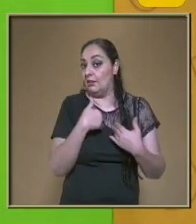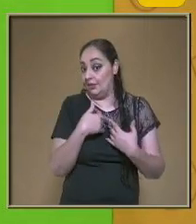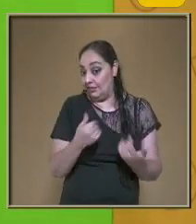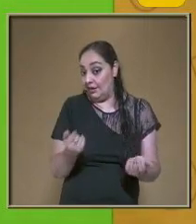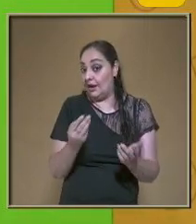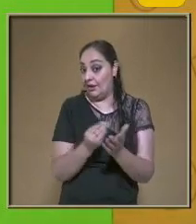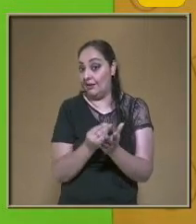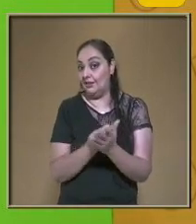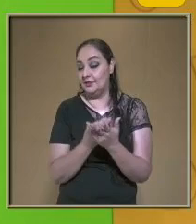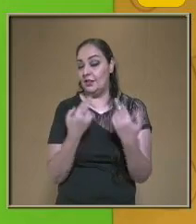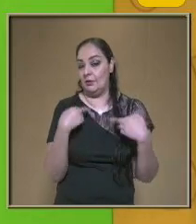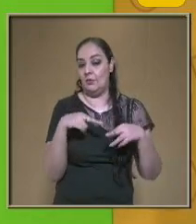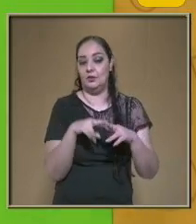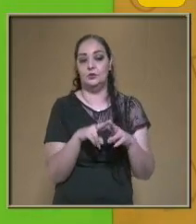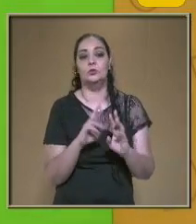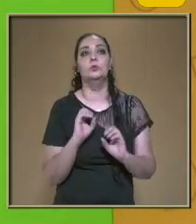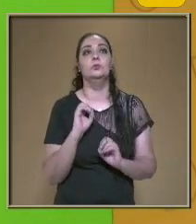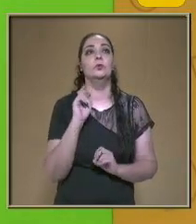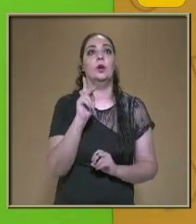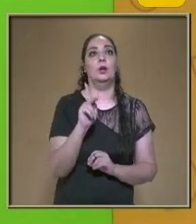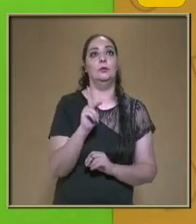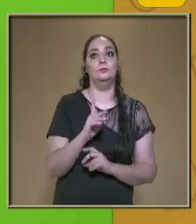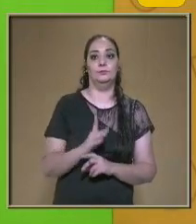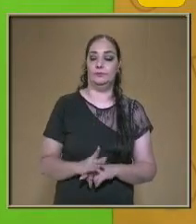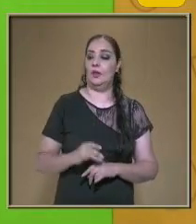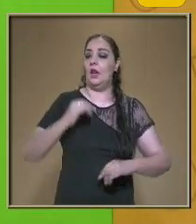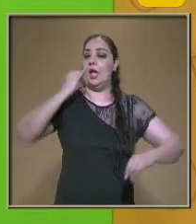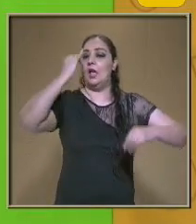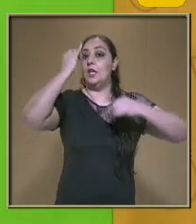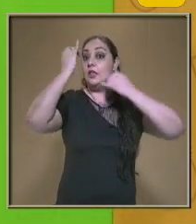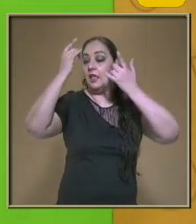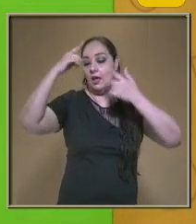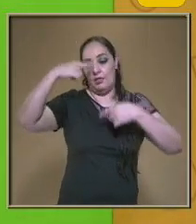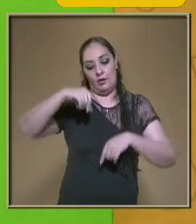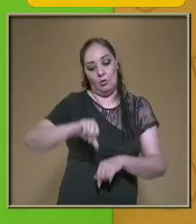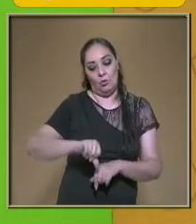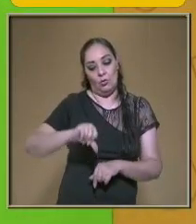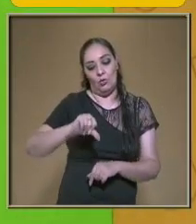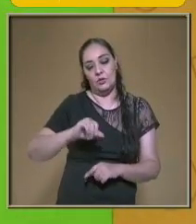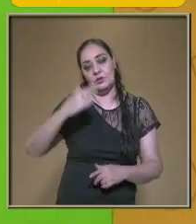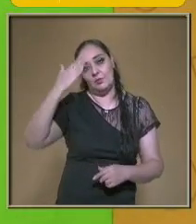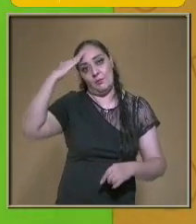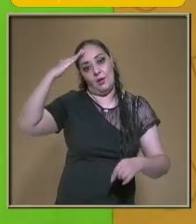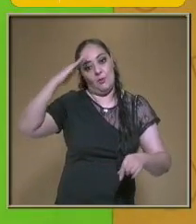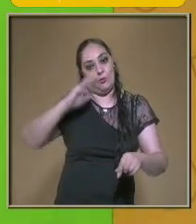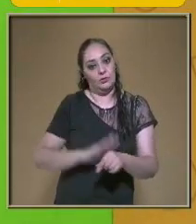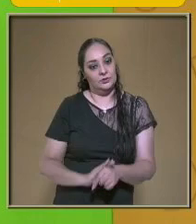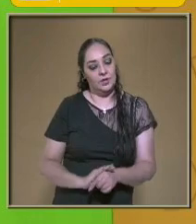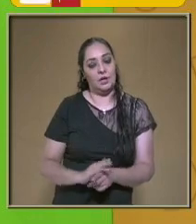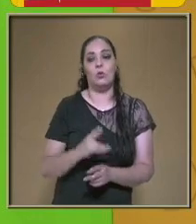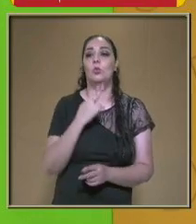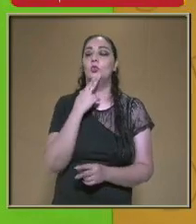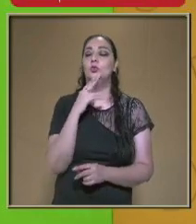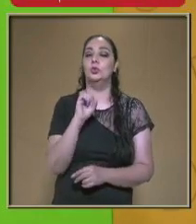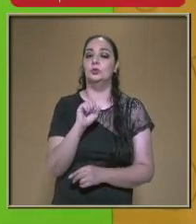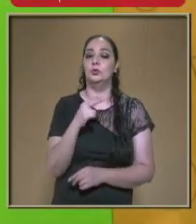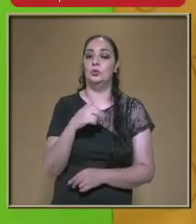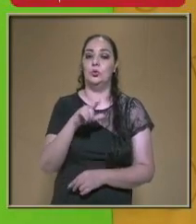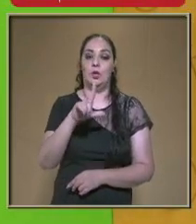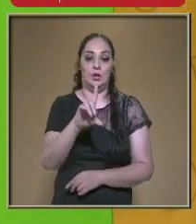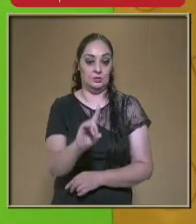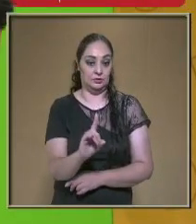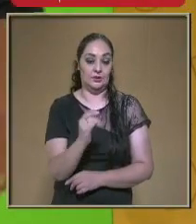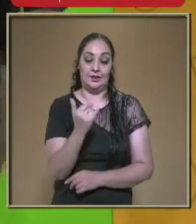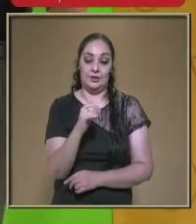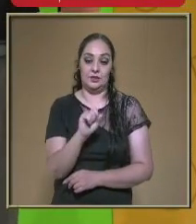teacher, okay? So, the idea for today is to memorize the use of should, the use of shouldn't,